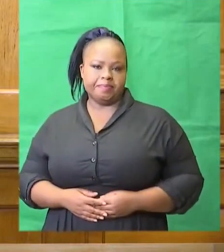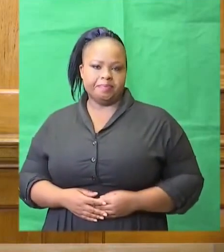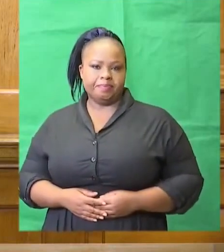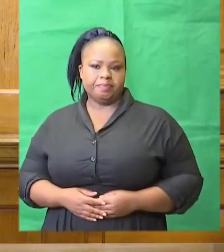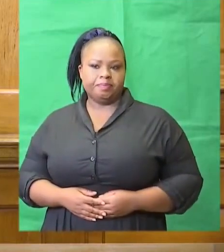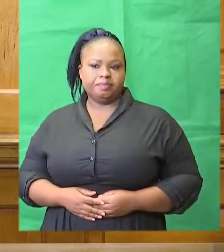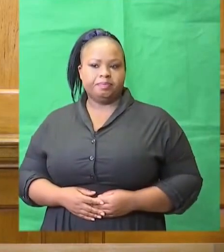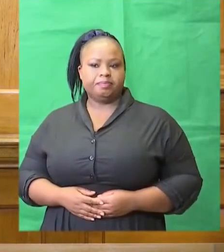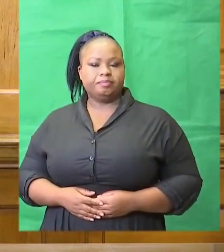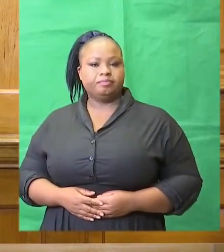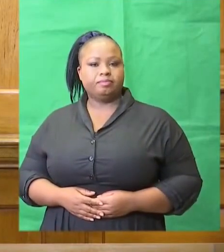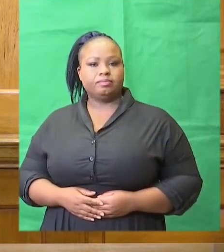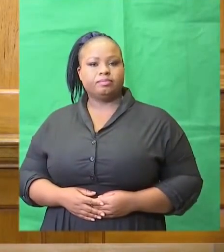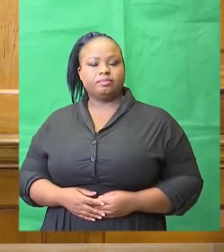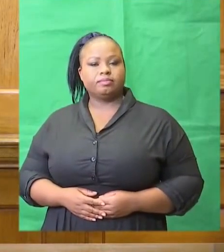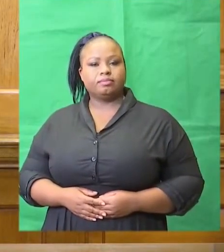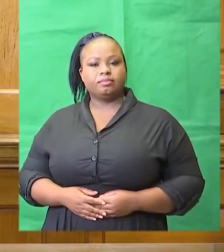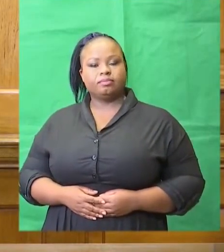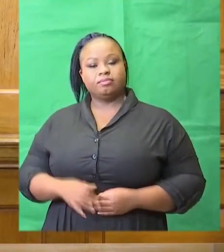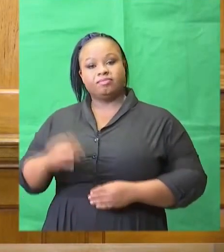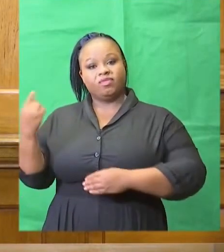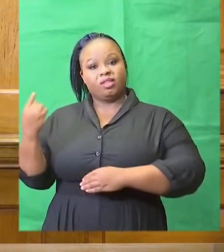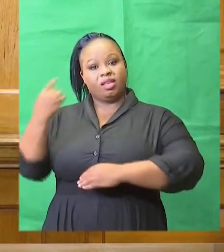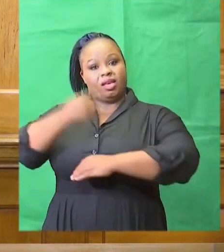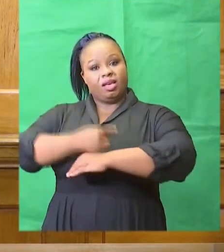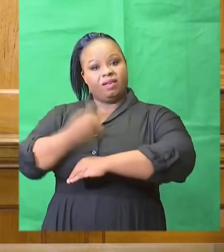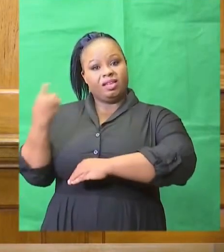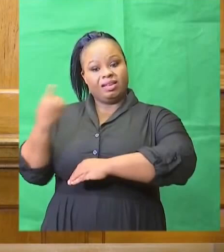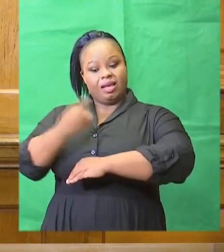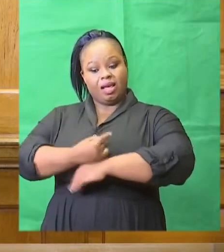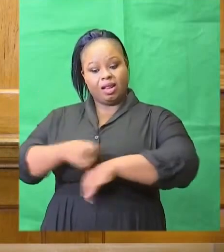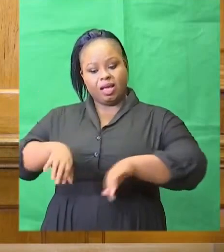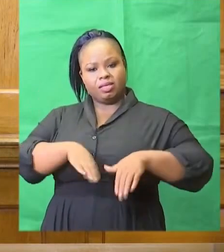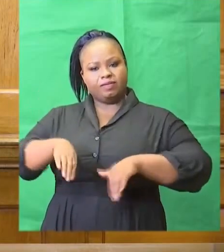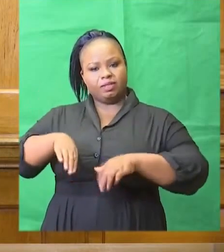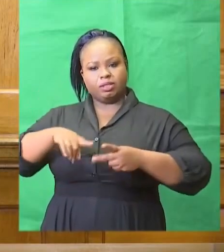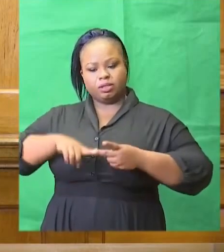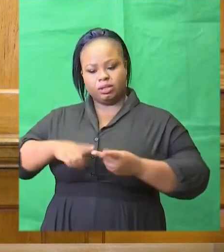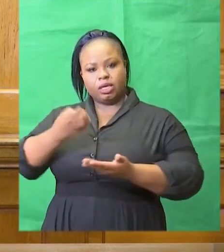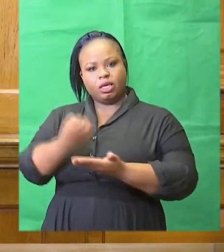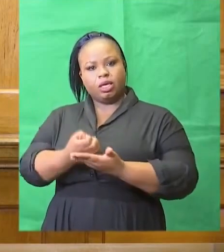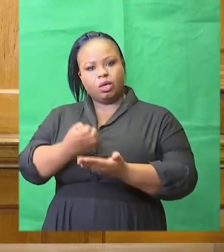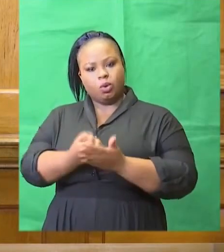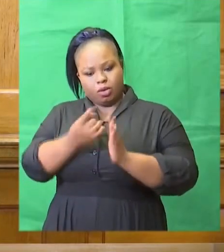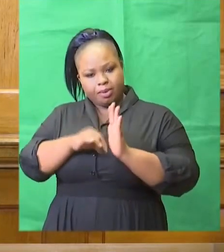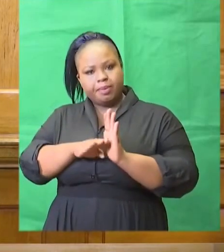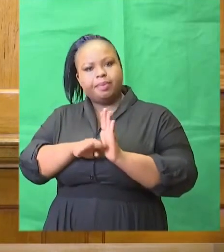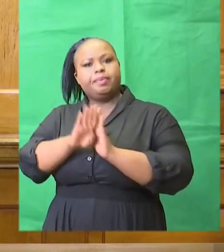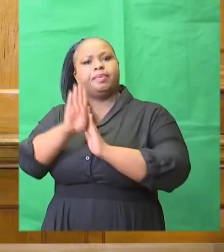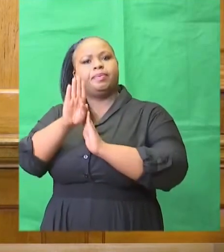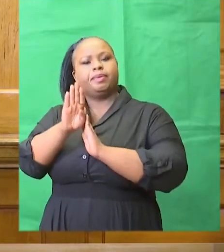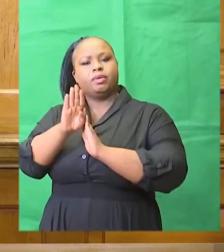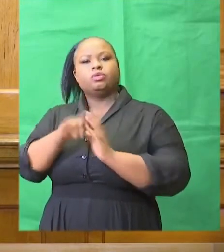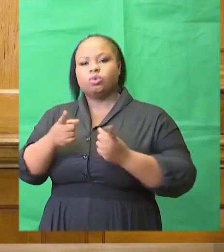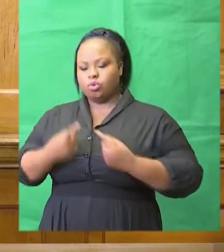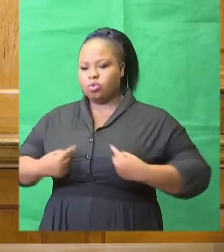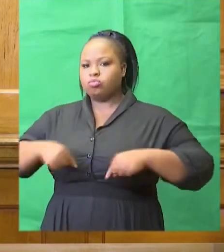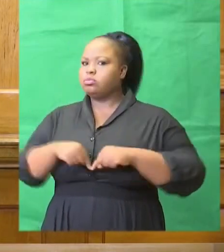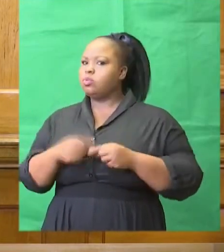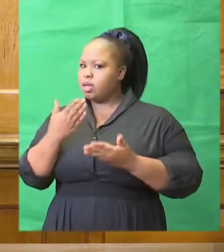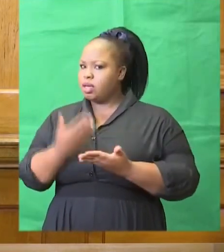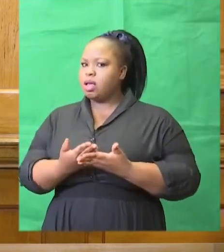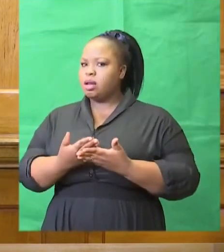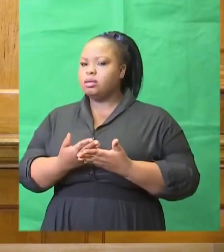to resume many of our daily activities and to rebuild our economy. We have the ability to determine